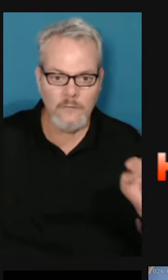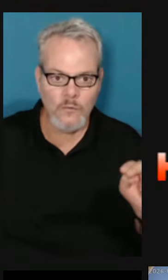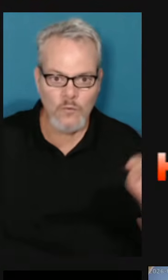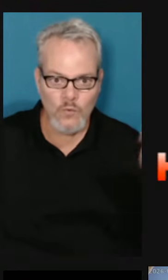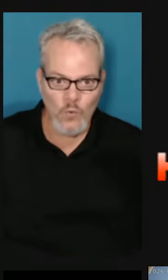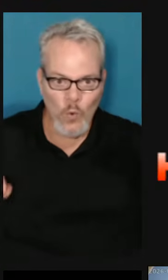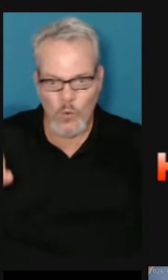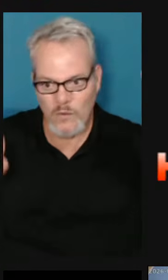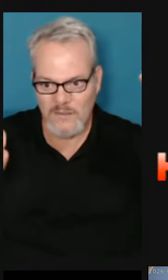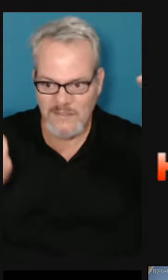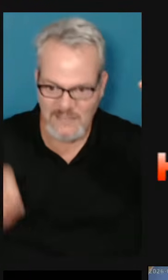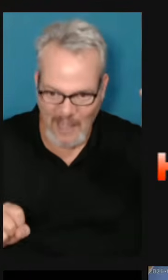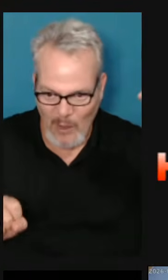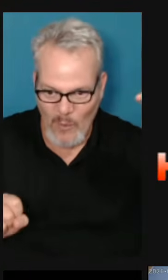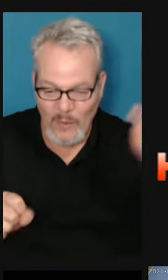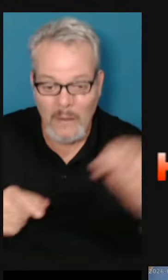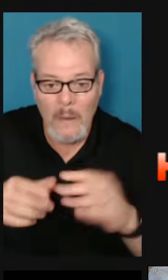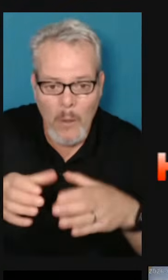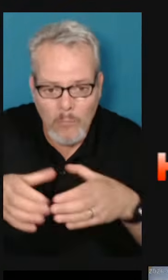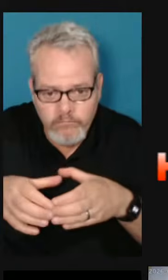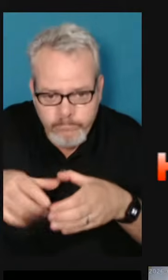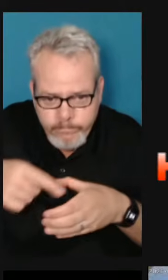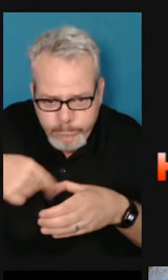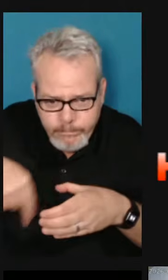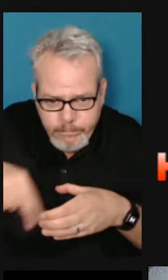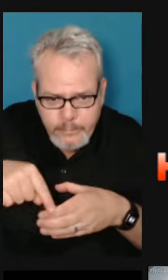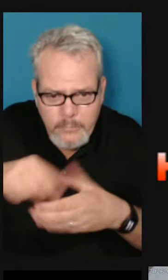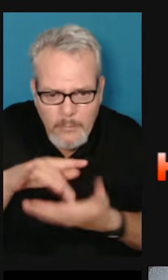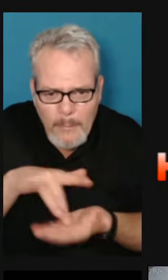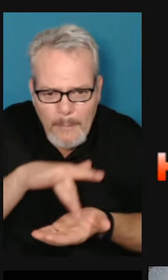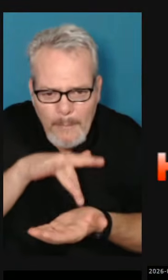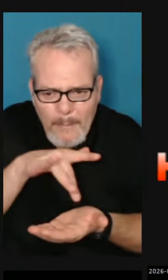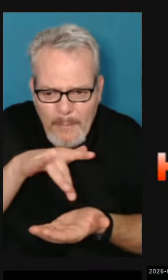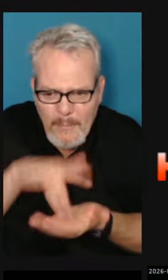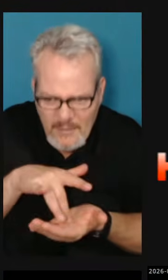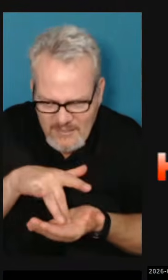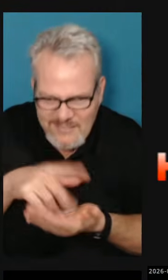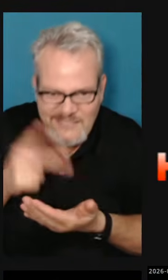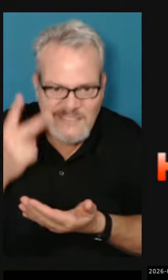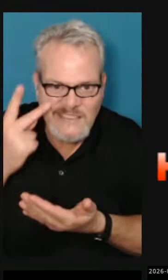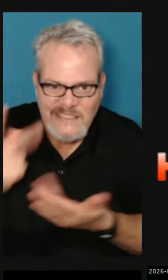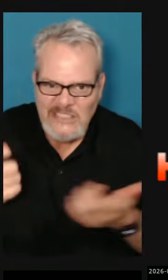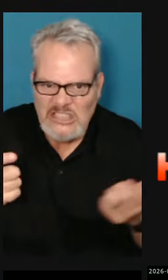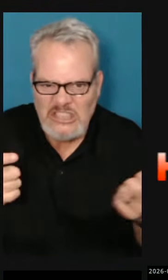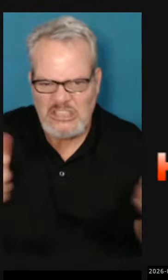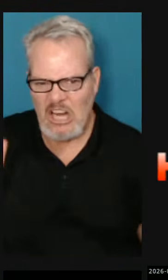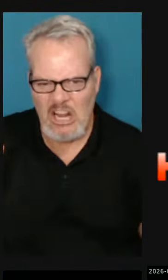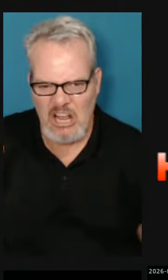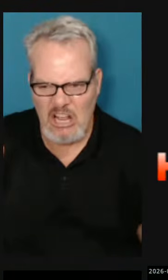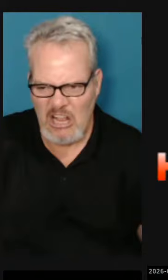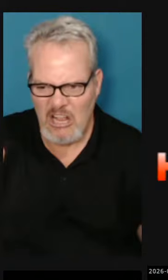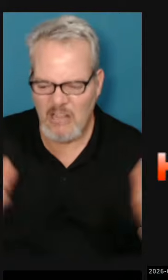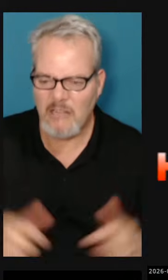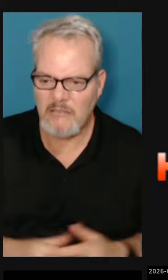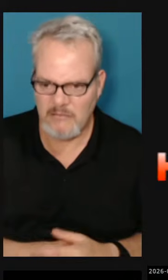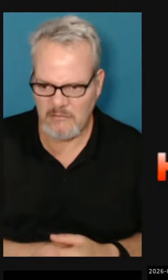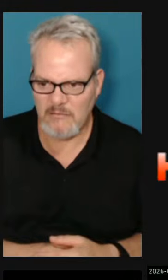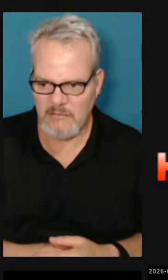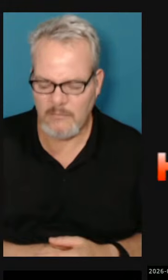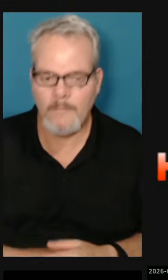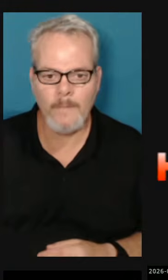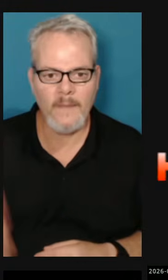just a little piece of the middle of the crater floor, but covers a large amount of it there. That's a KW